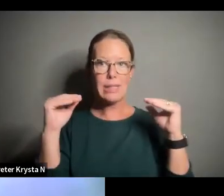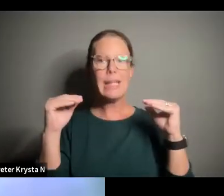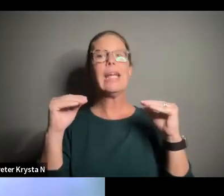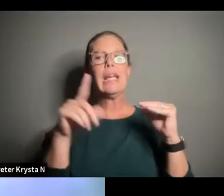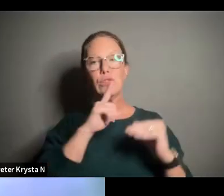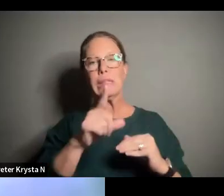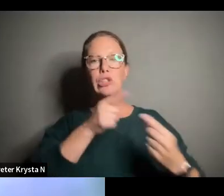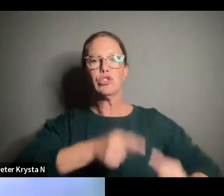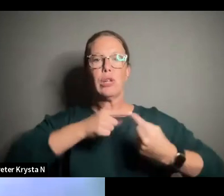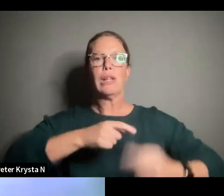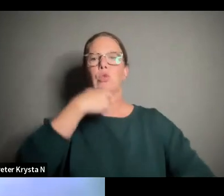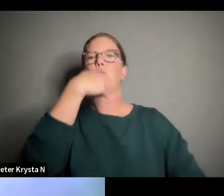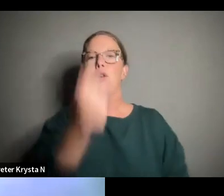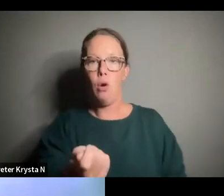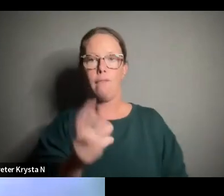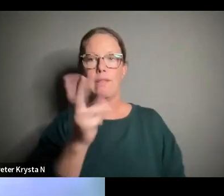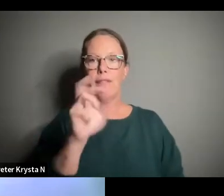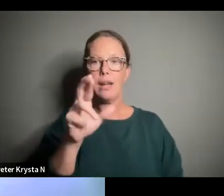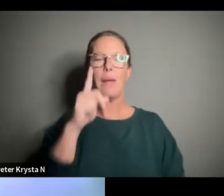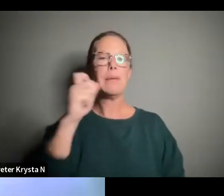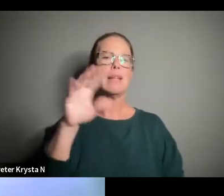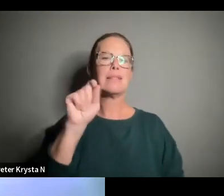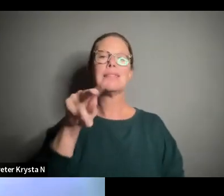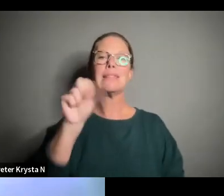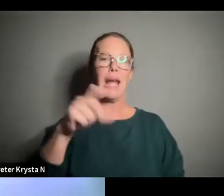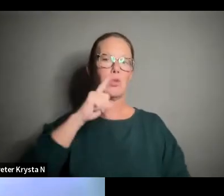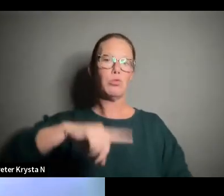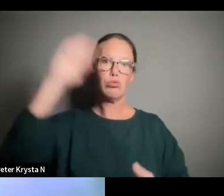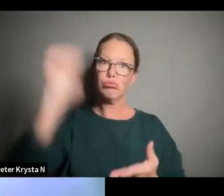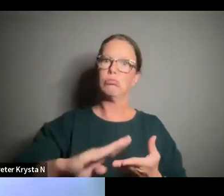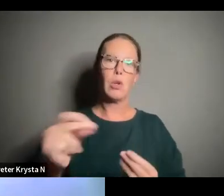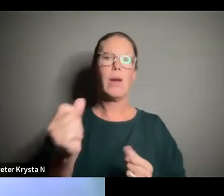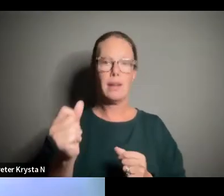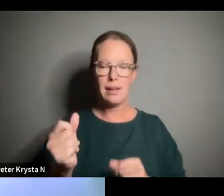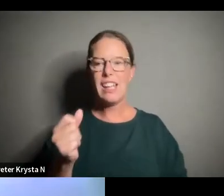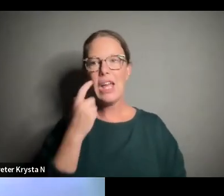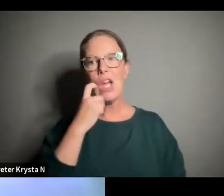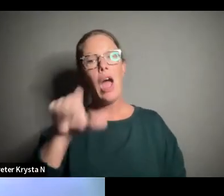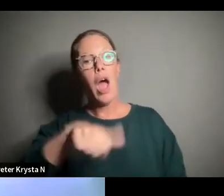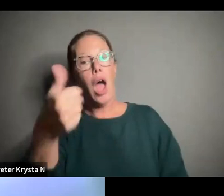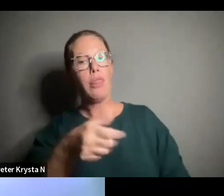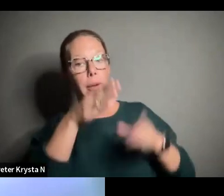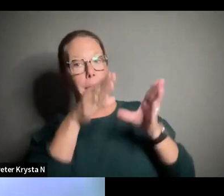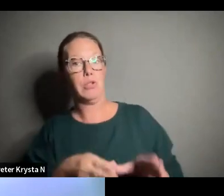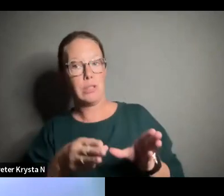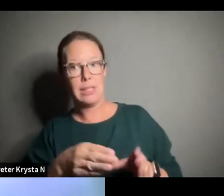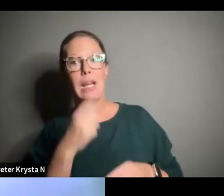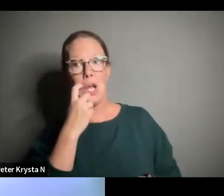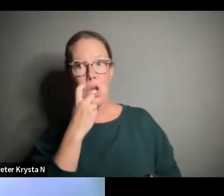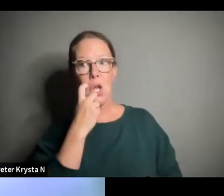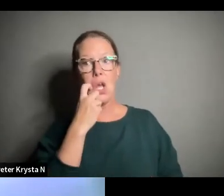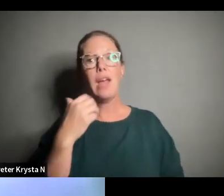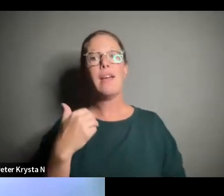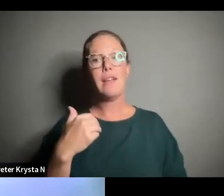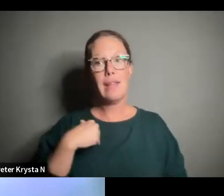the ventilator because his stats drop very quickly. So and then there's another person who wrote in that they have